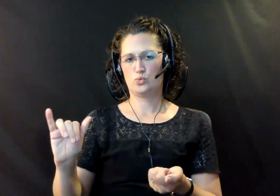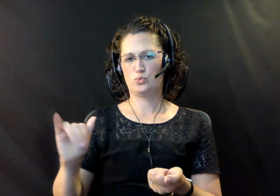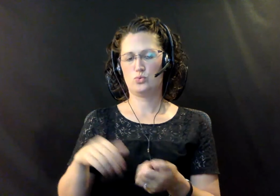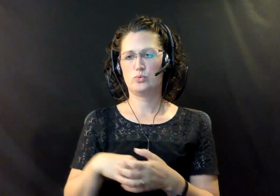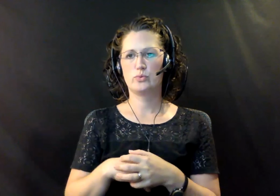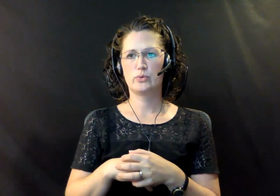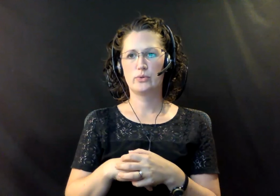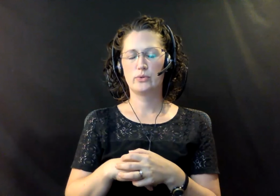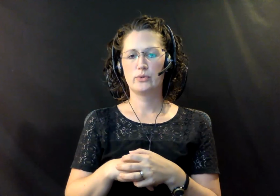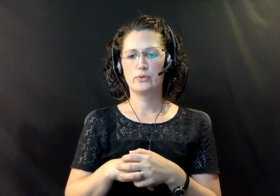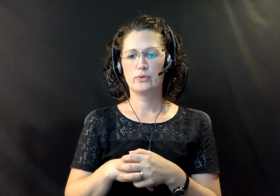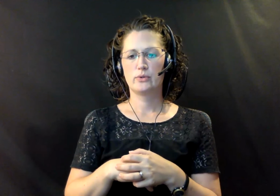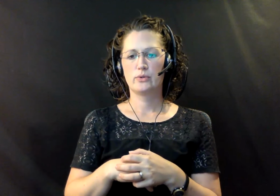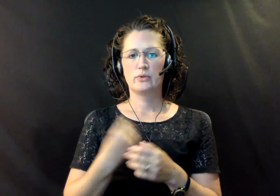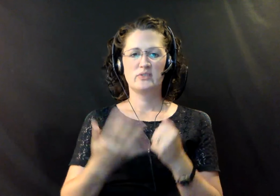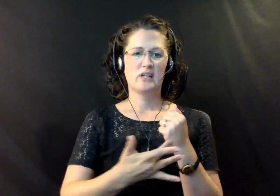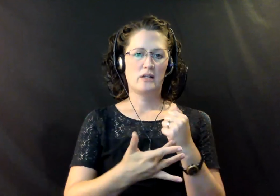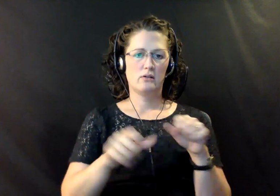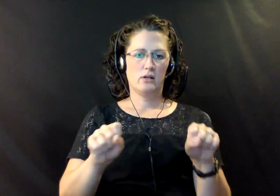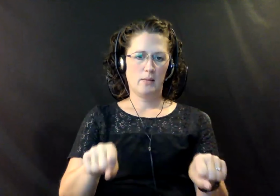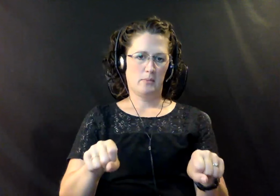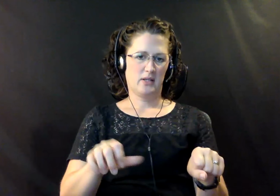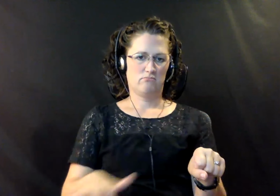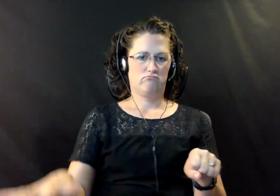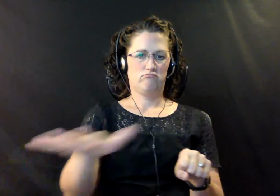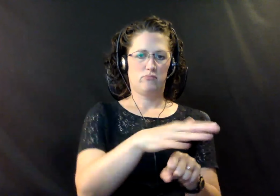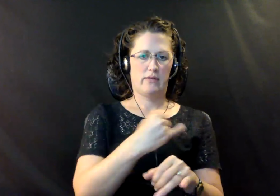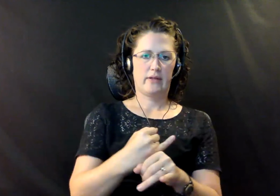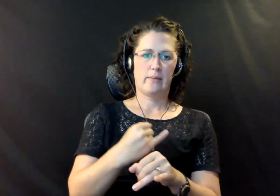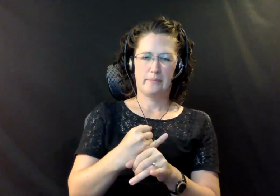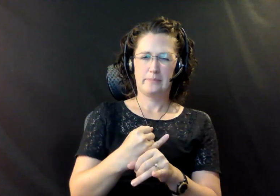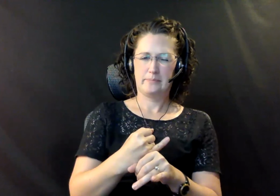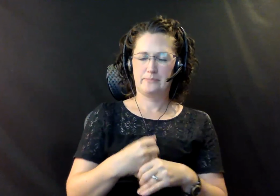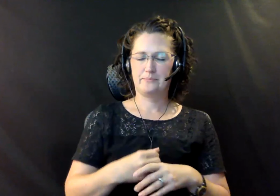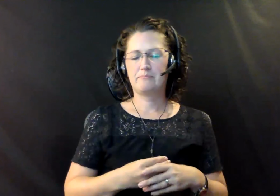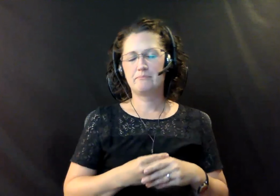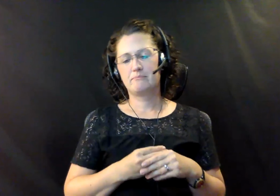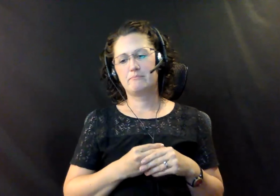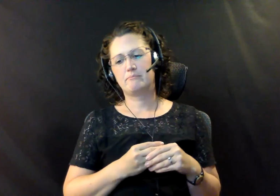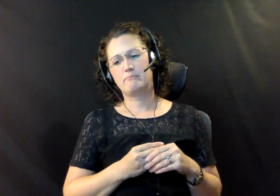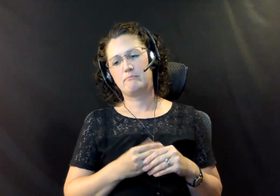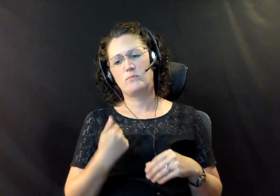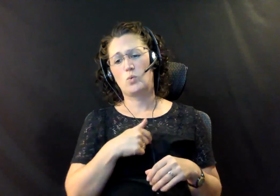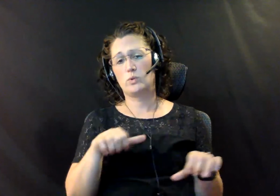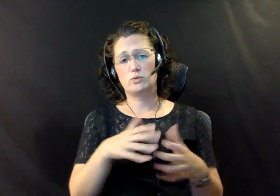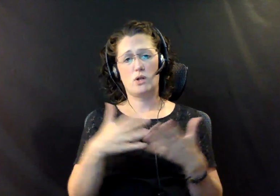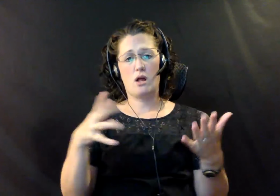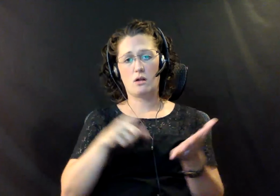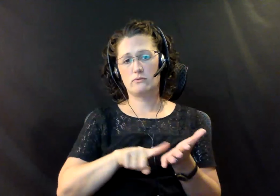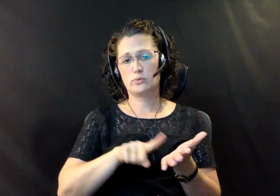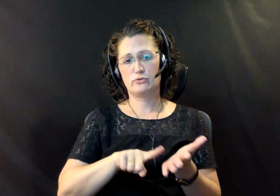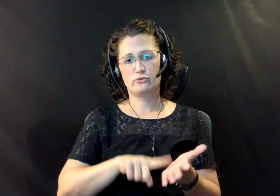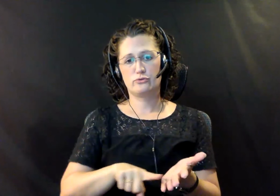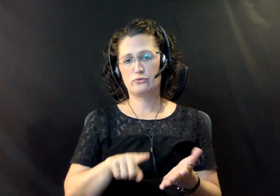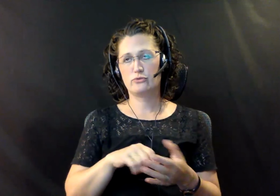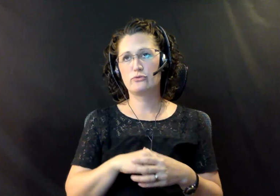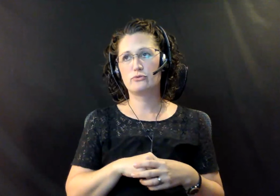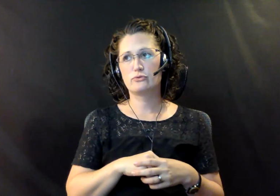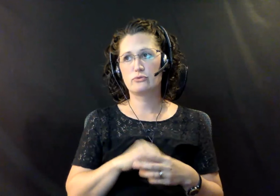technical capabilities across the campus. So we do a lot of research, especially before